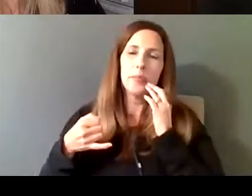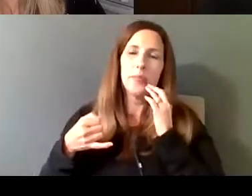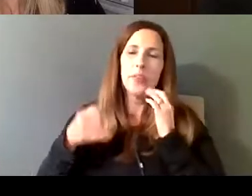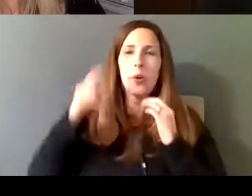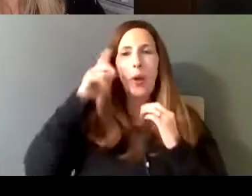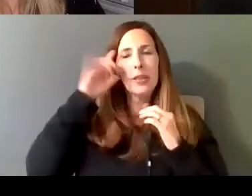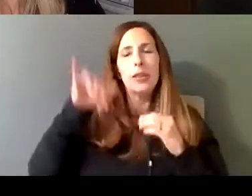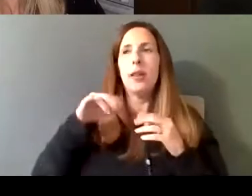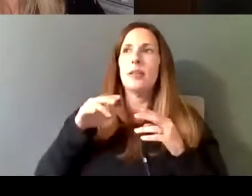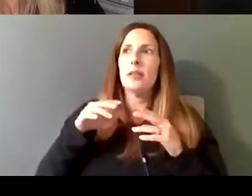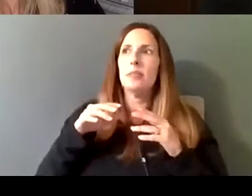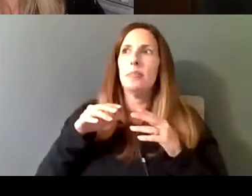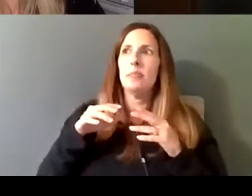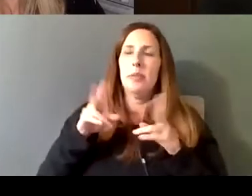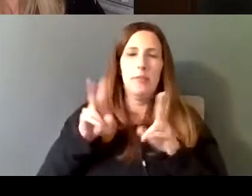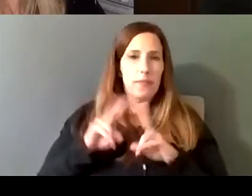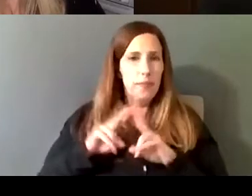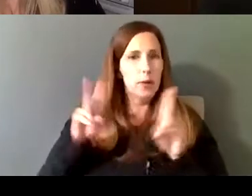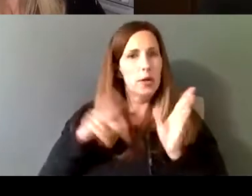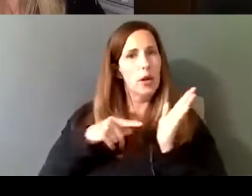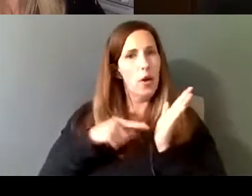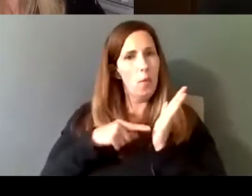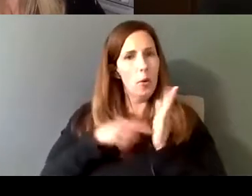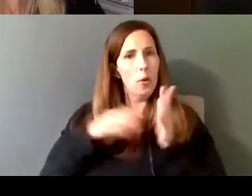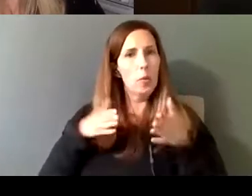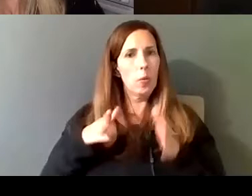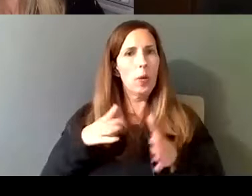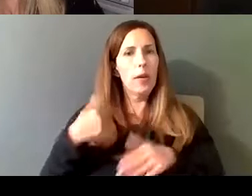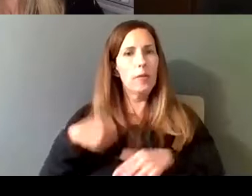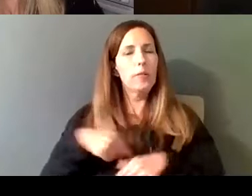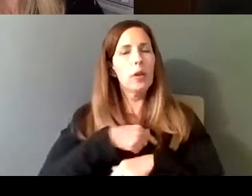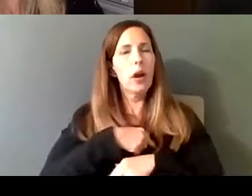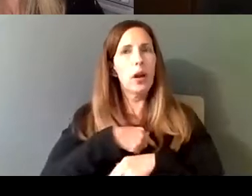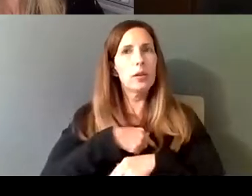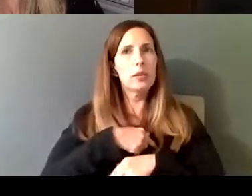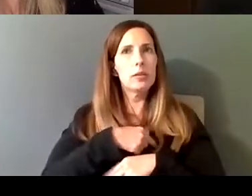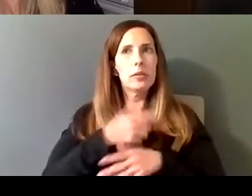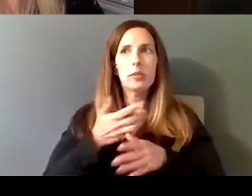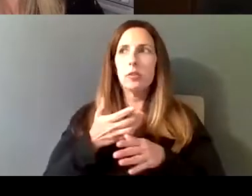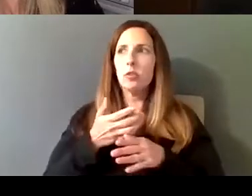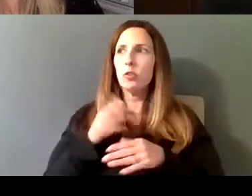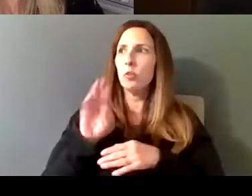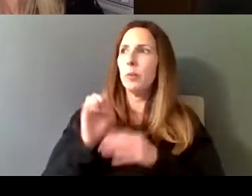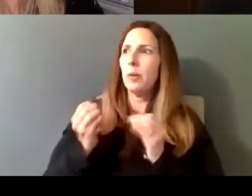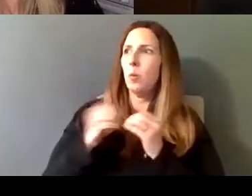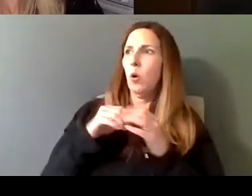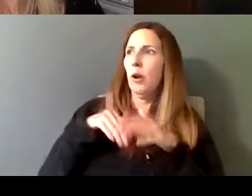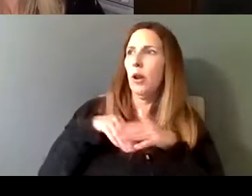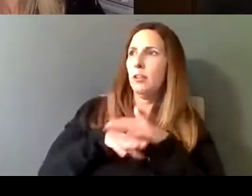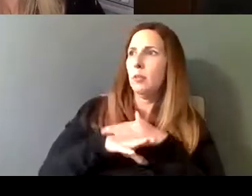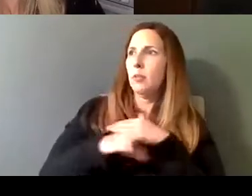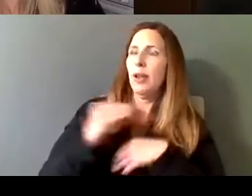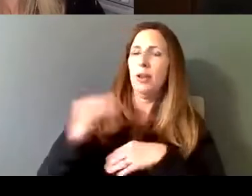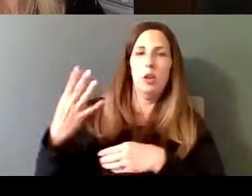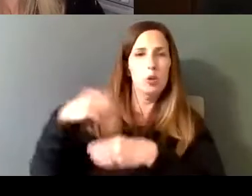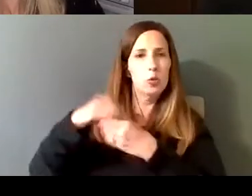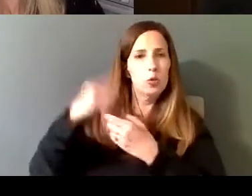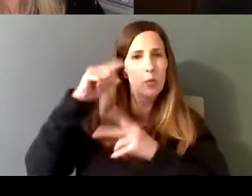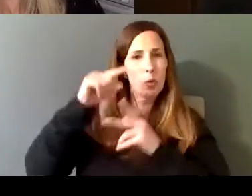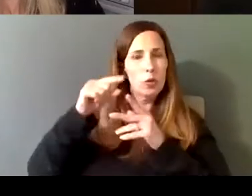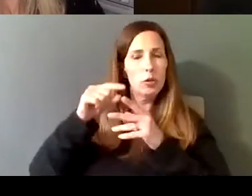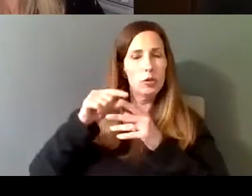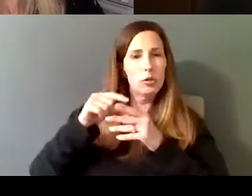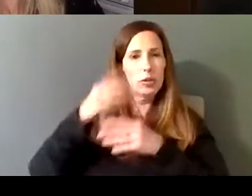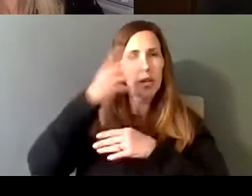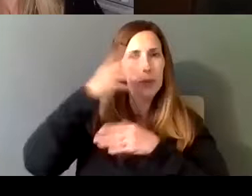been a very affordable way for us to be more accessible and inclusive to immigrants that speak different